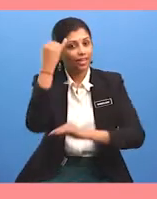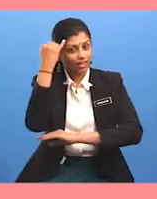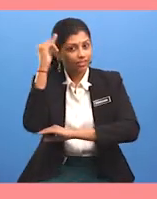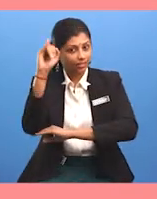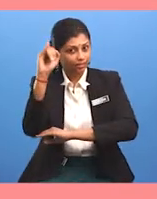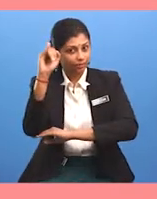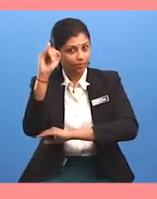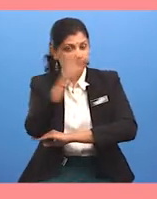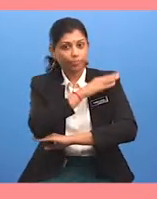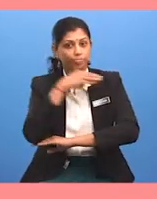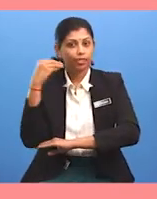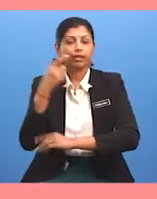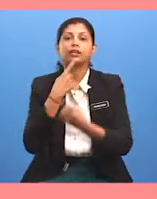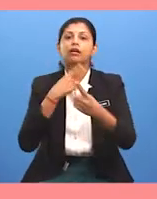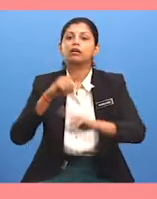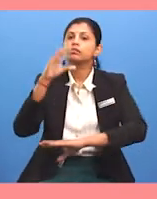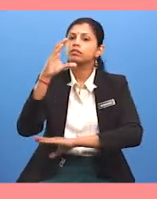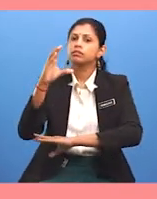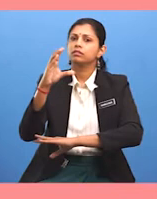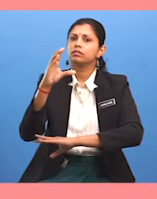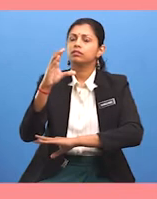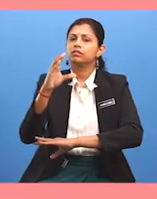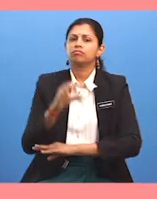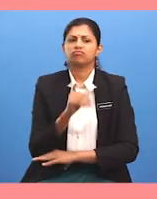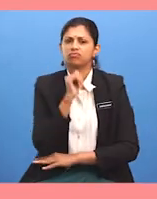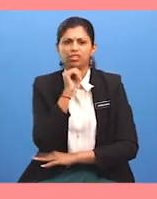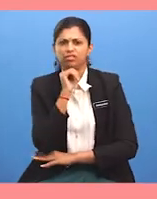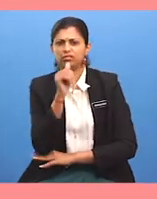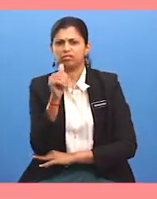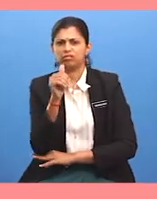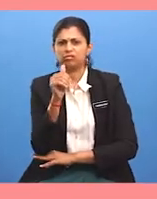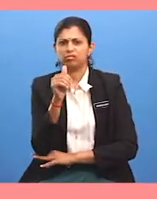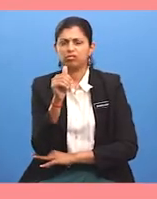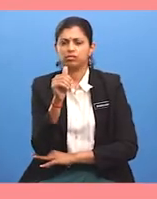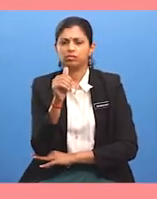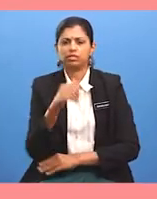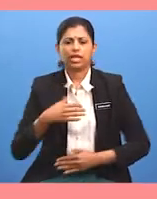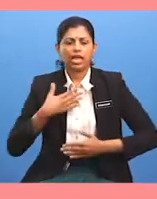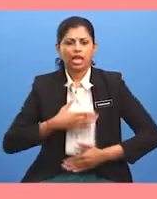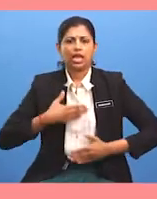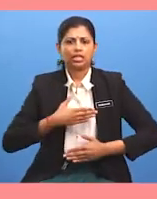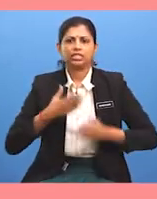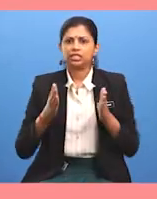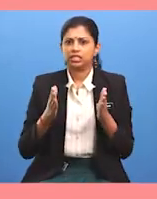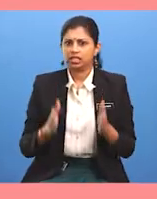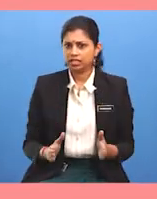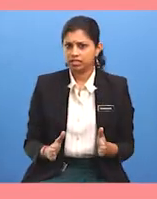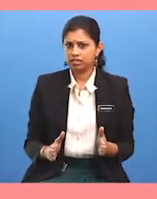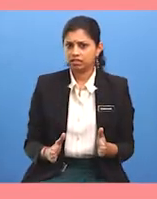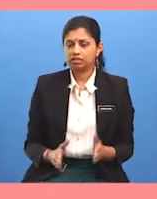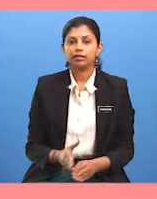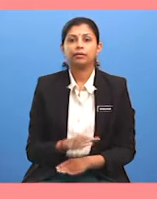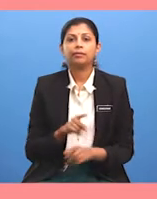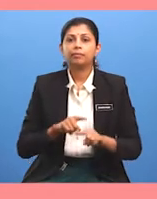answer C is irrelevant as Mark is not an entertainer but an